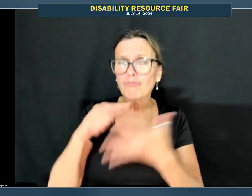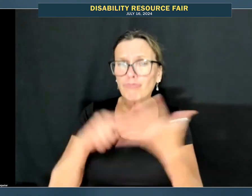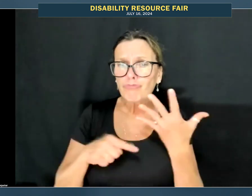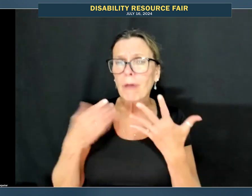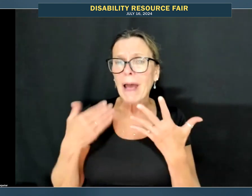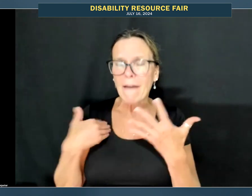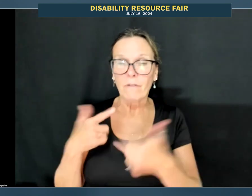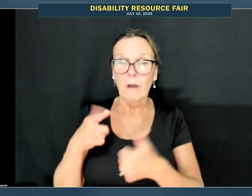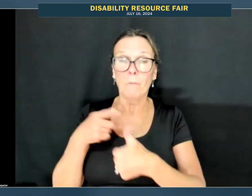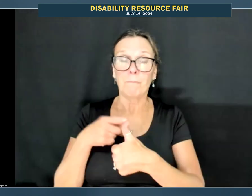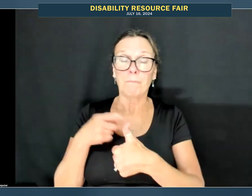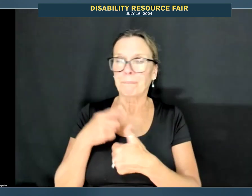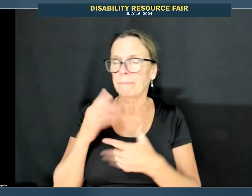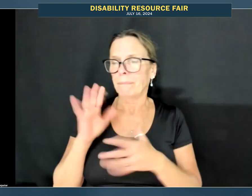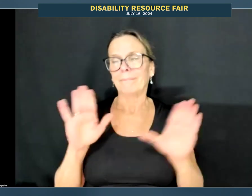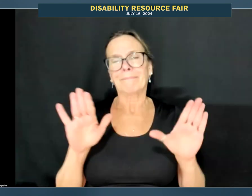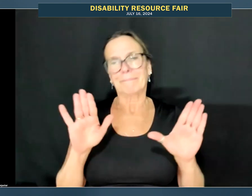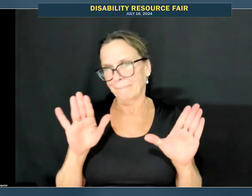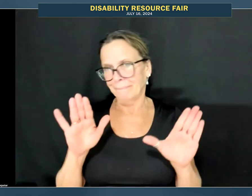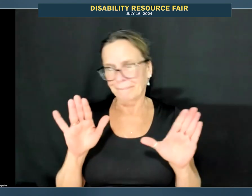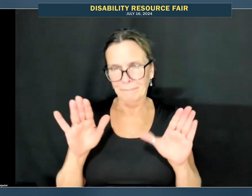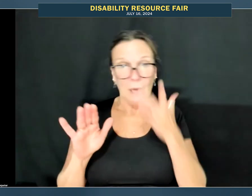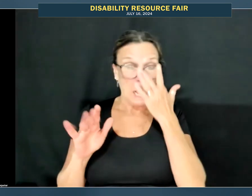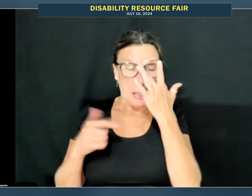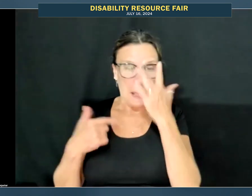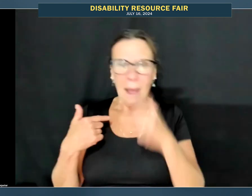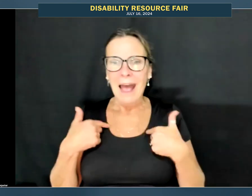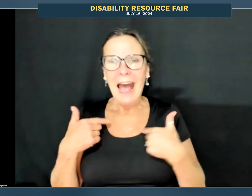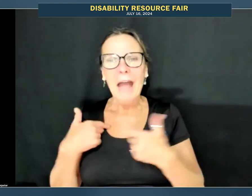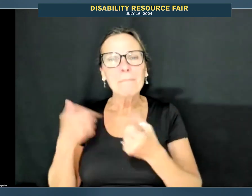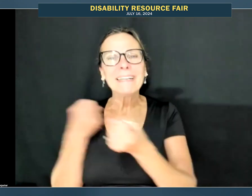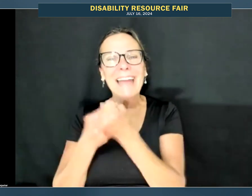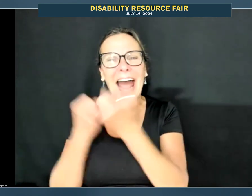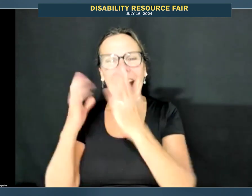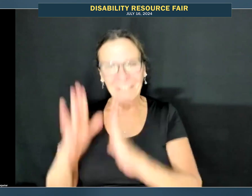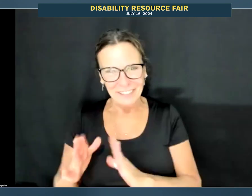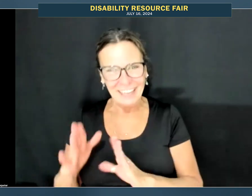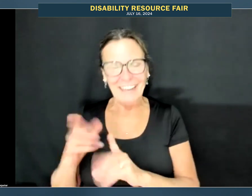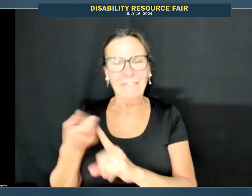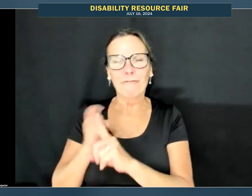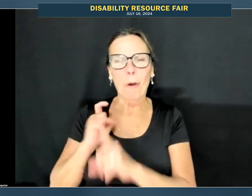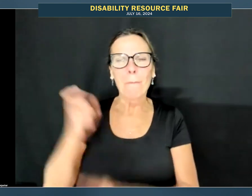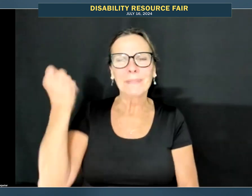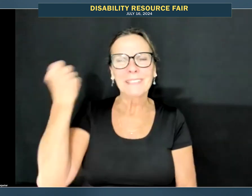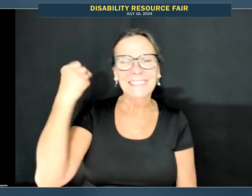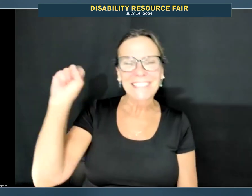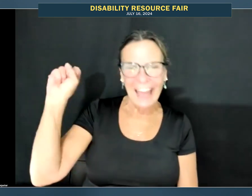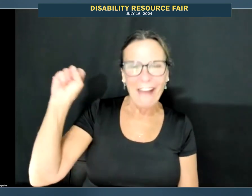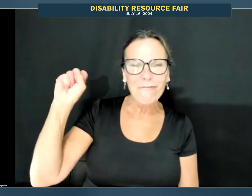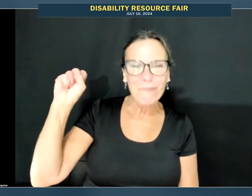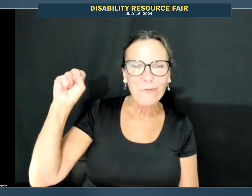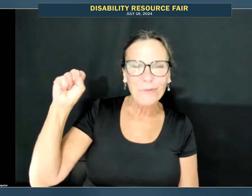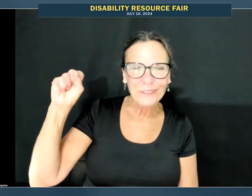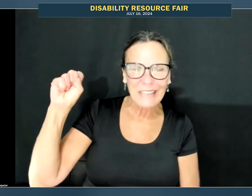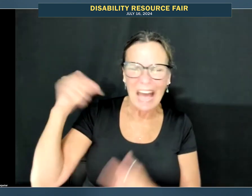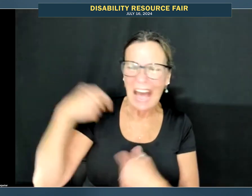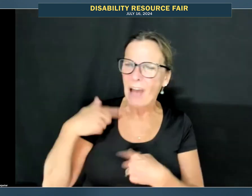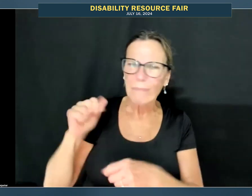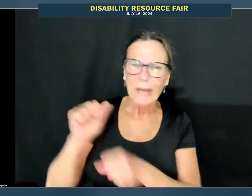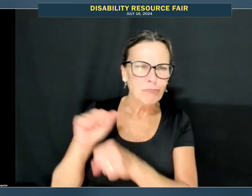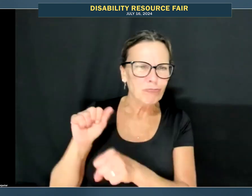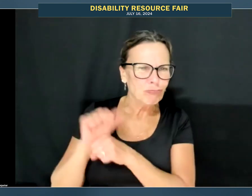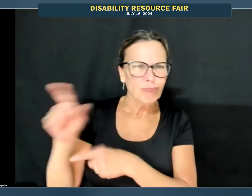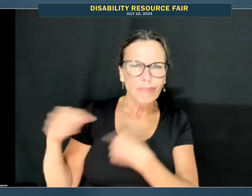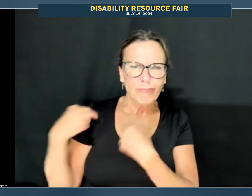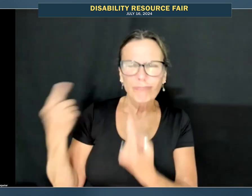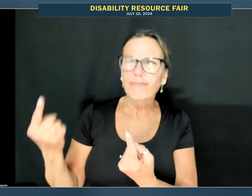have program. Oh, I'm an advocate at Stavros. And my name is Carmen Rosado. I've been working at Stavros for